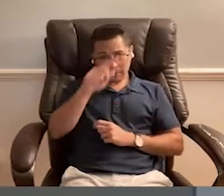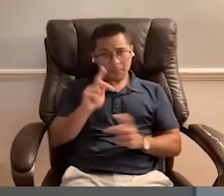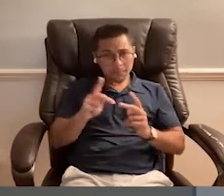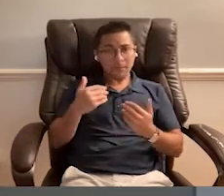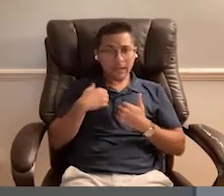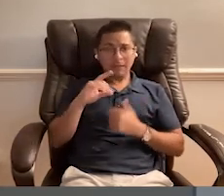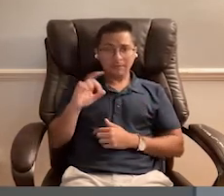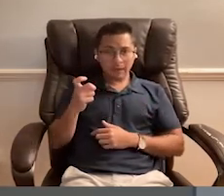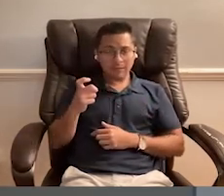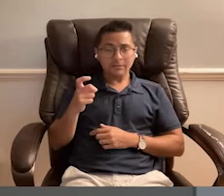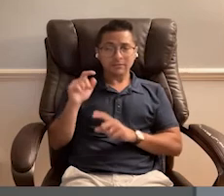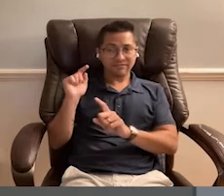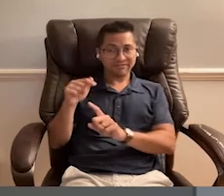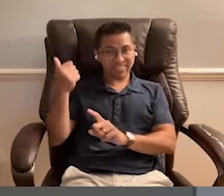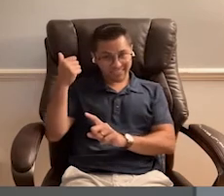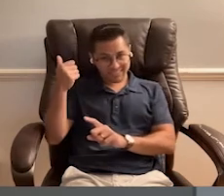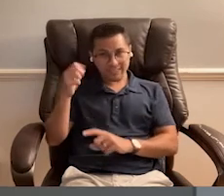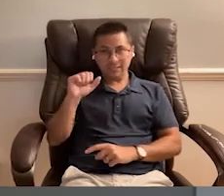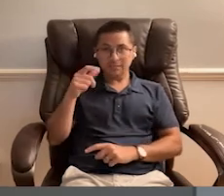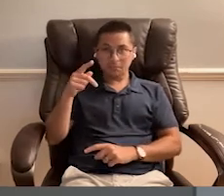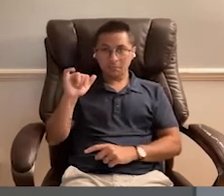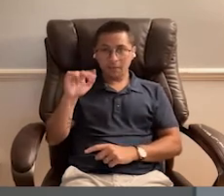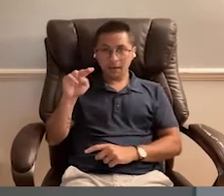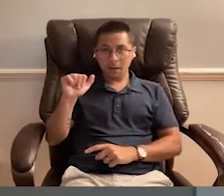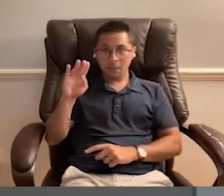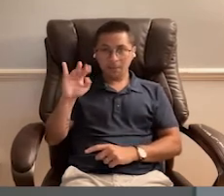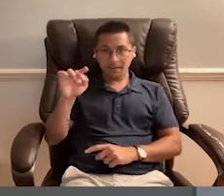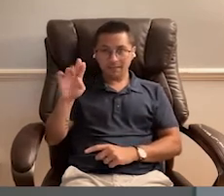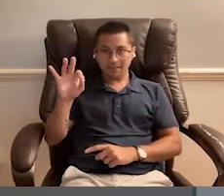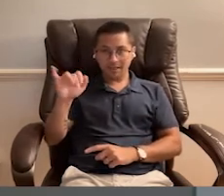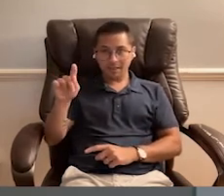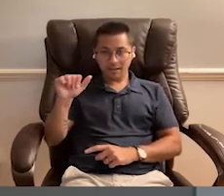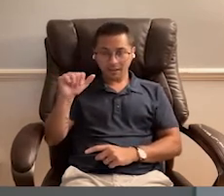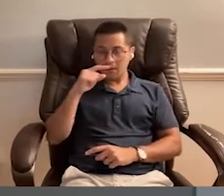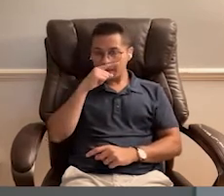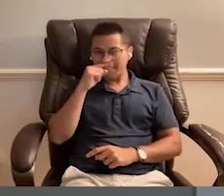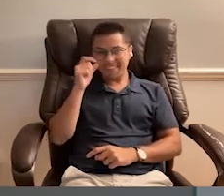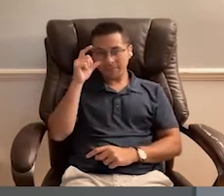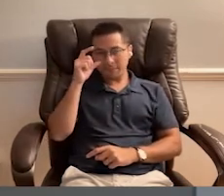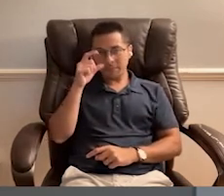18. Specifically, individuals who have the diagnosis of